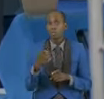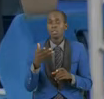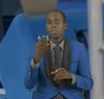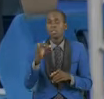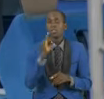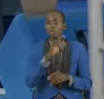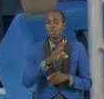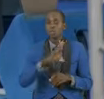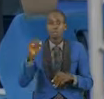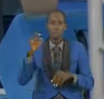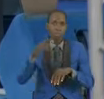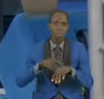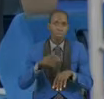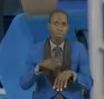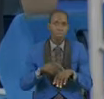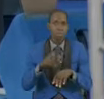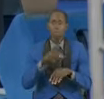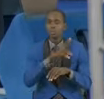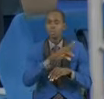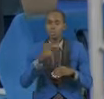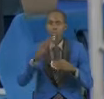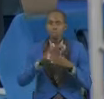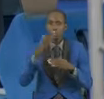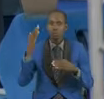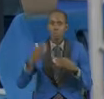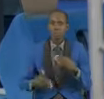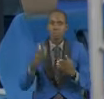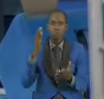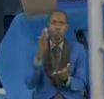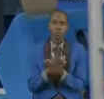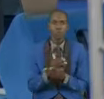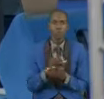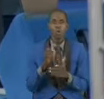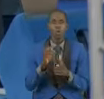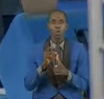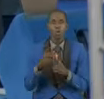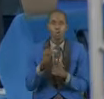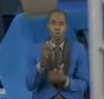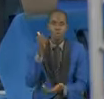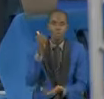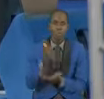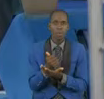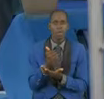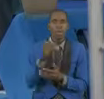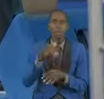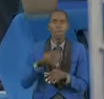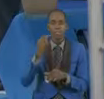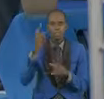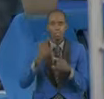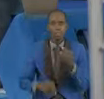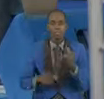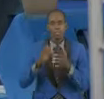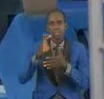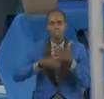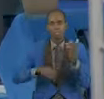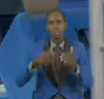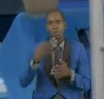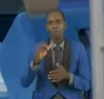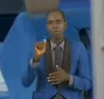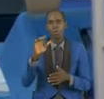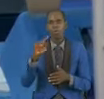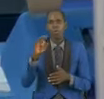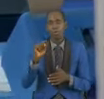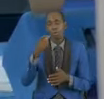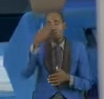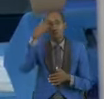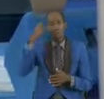a total full stop, an amen after that last chapter, because we're now to continue in